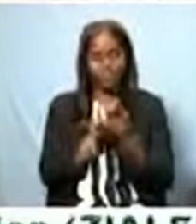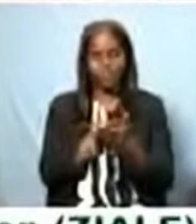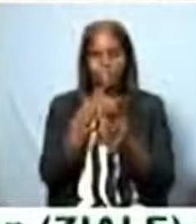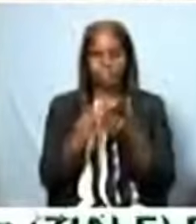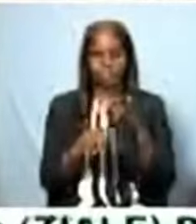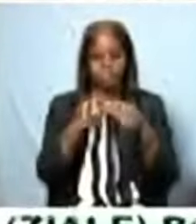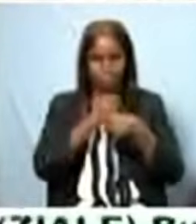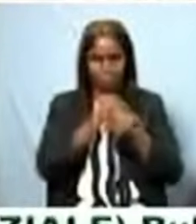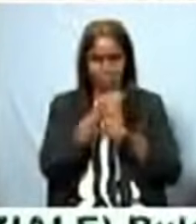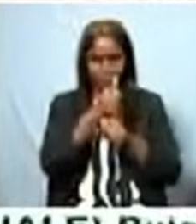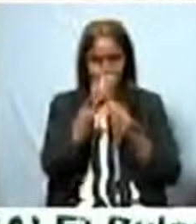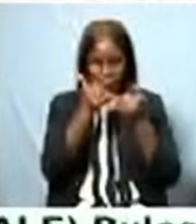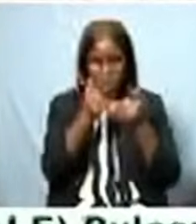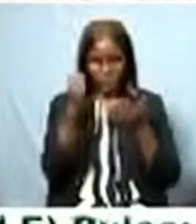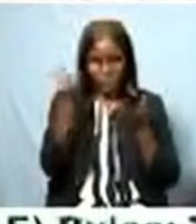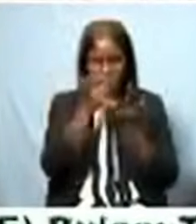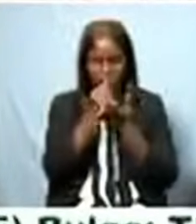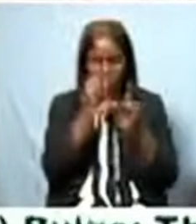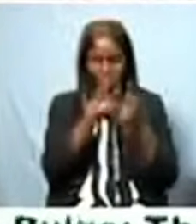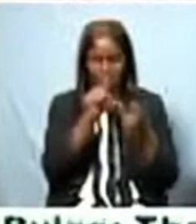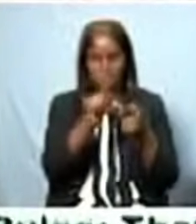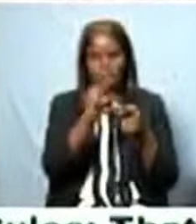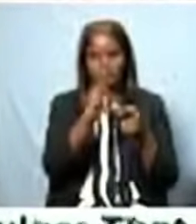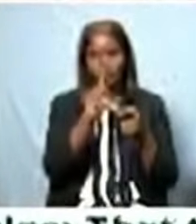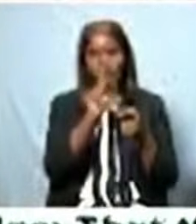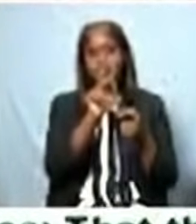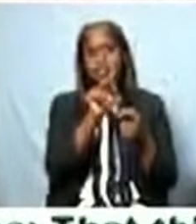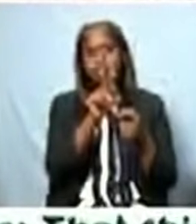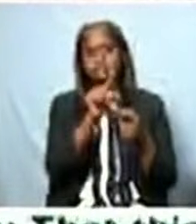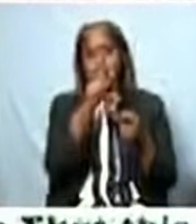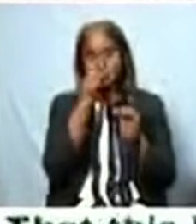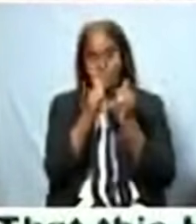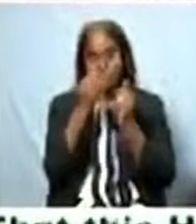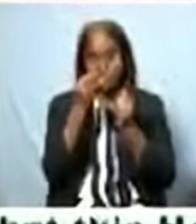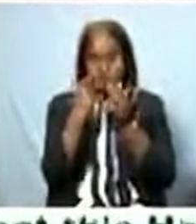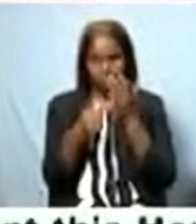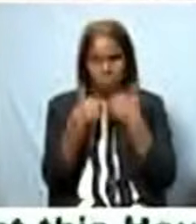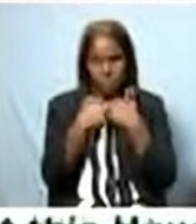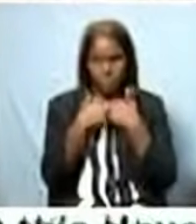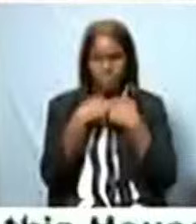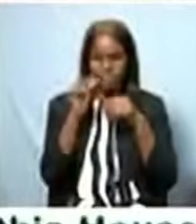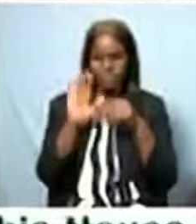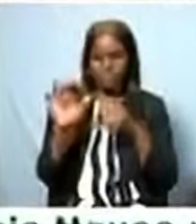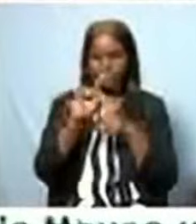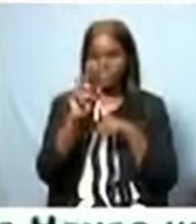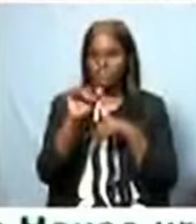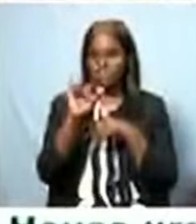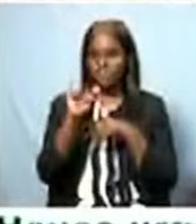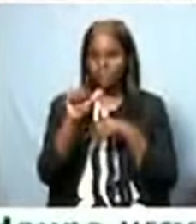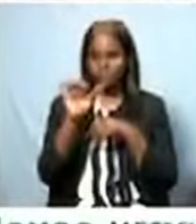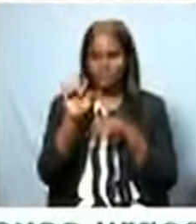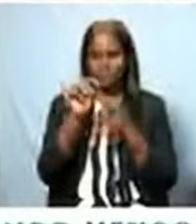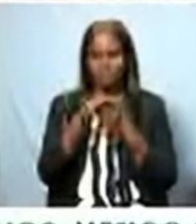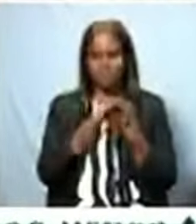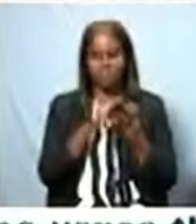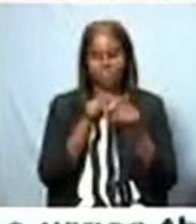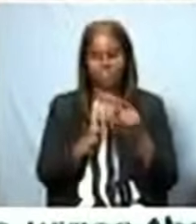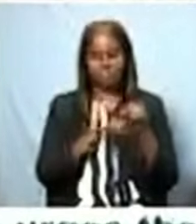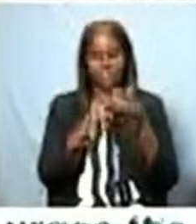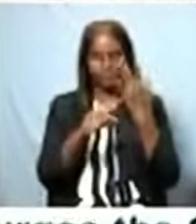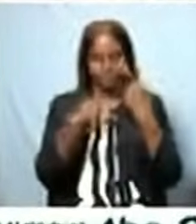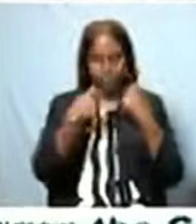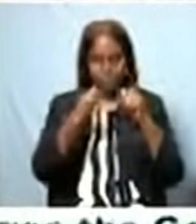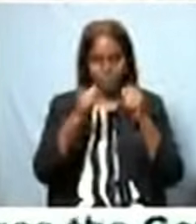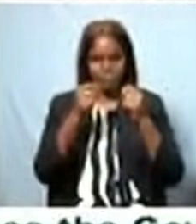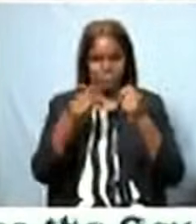what makes them to be admitted at the bar is because they have passed the Ziale exam. And what I was trying to, when